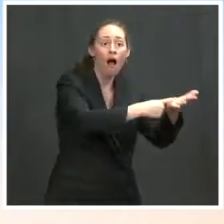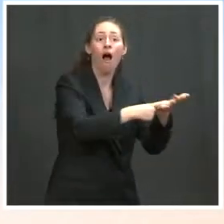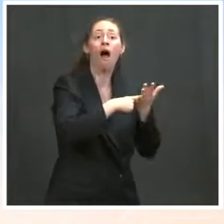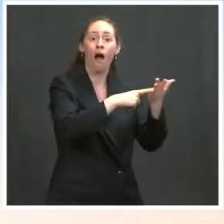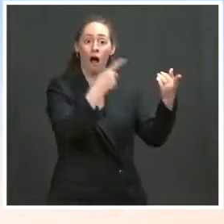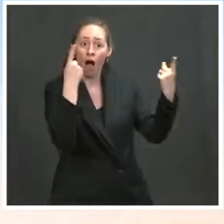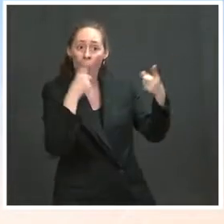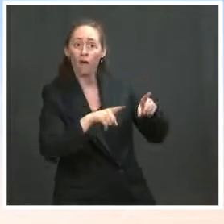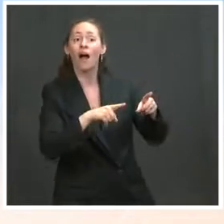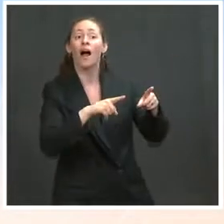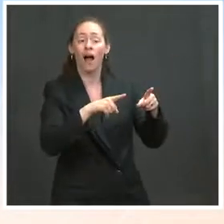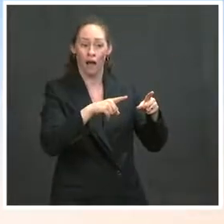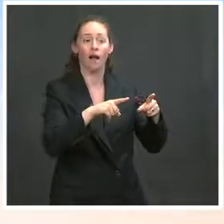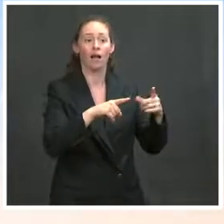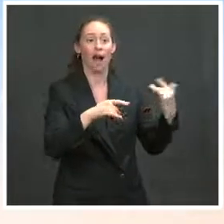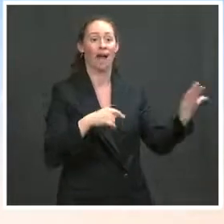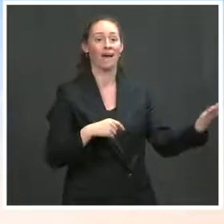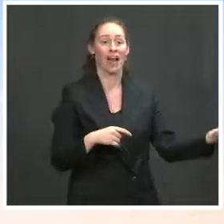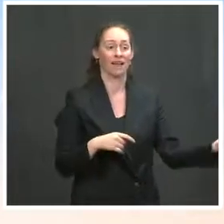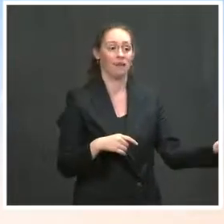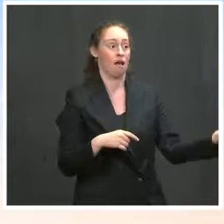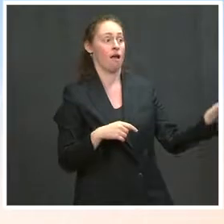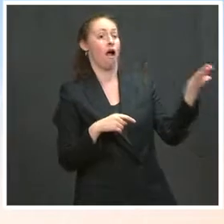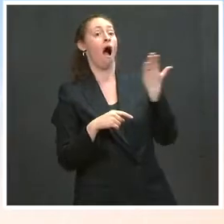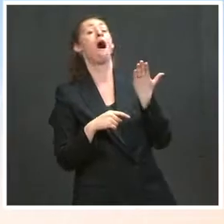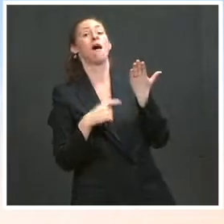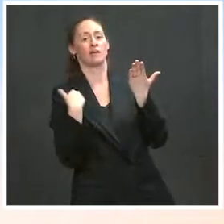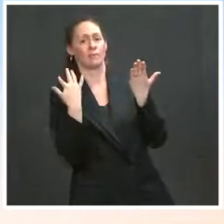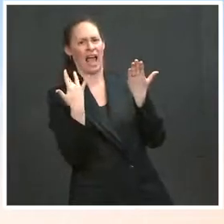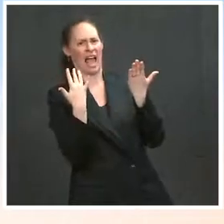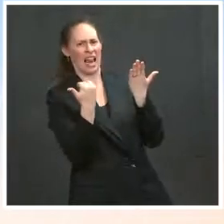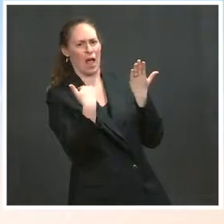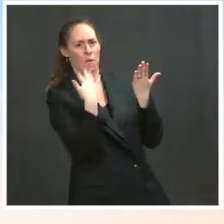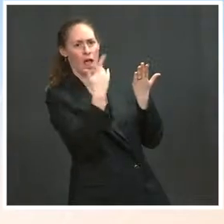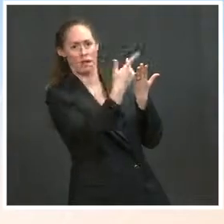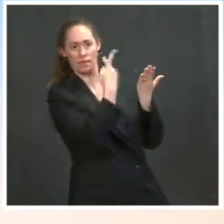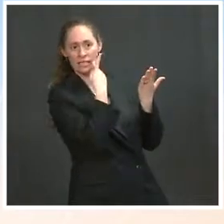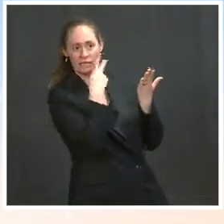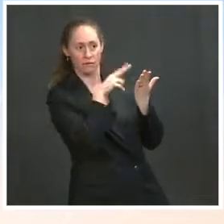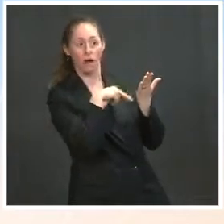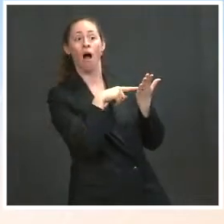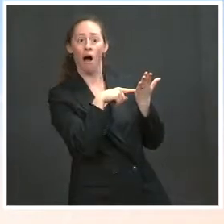from senators on the other side, Republican senators. And so once we get that